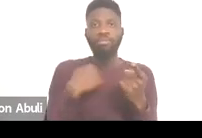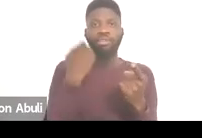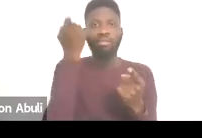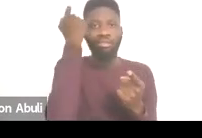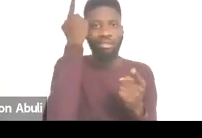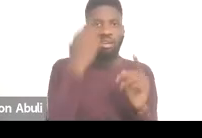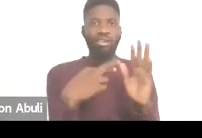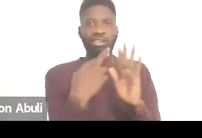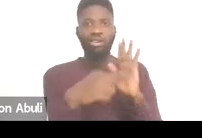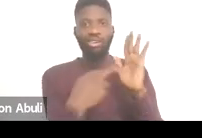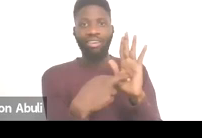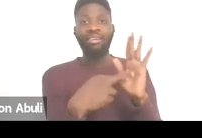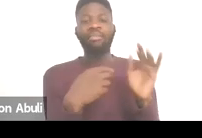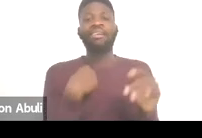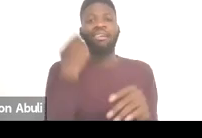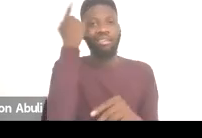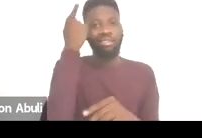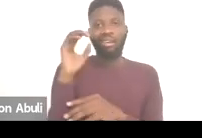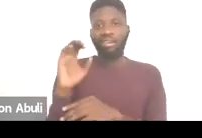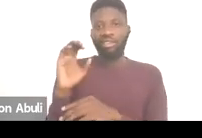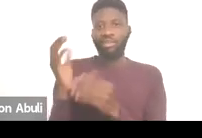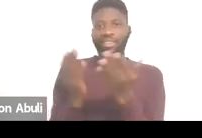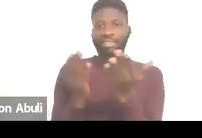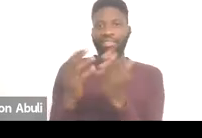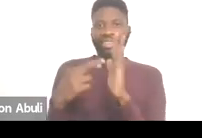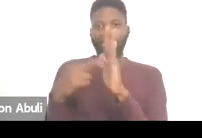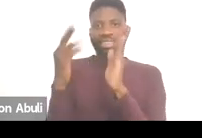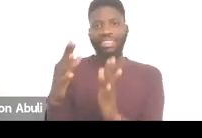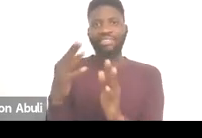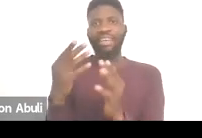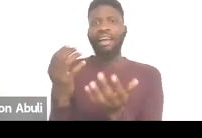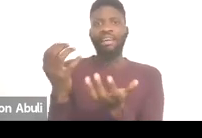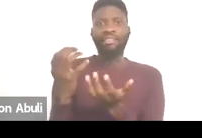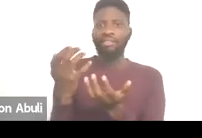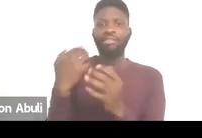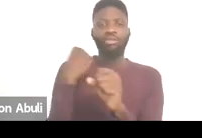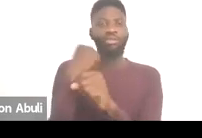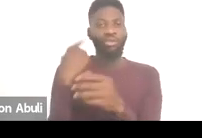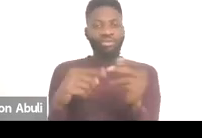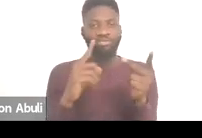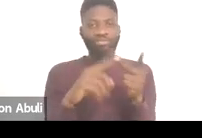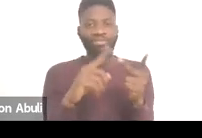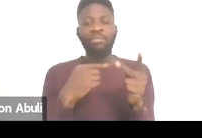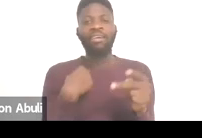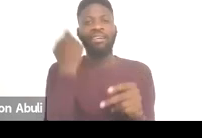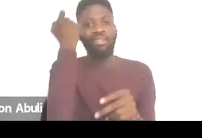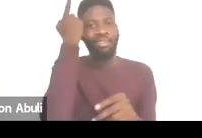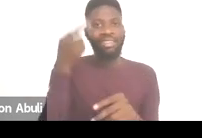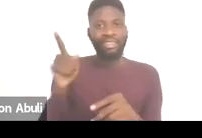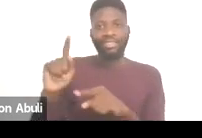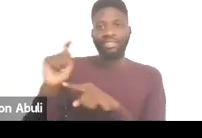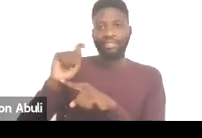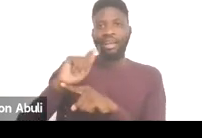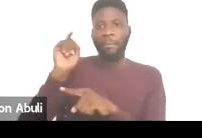I understand what a customer service representative is required to do. I understand what the traits that they are required to have.